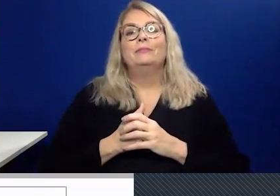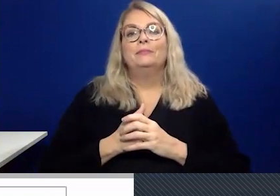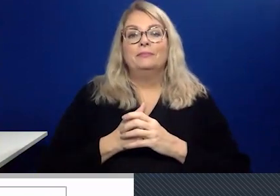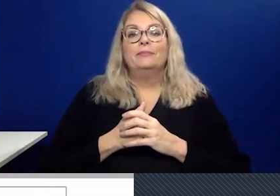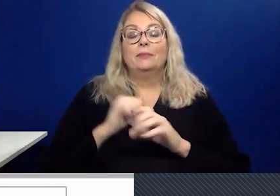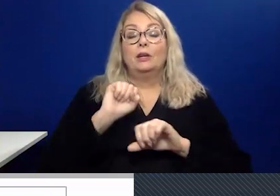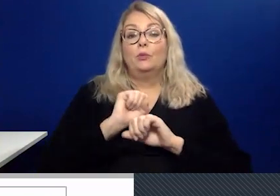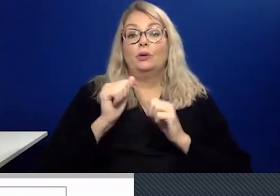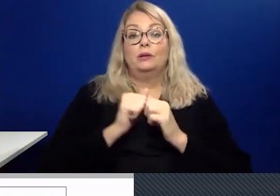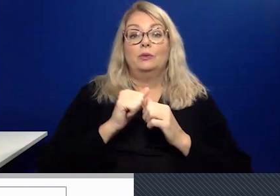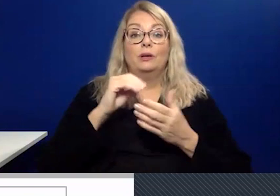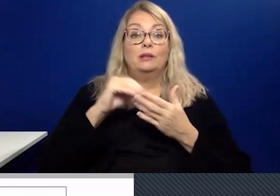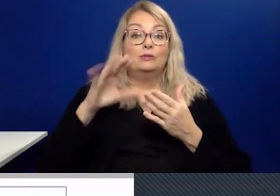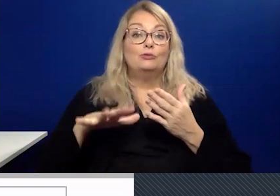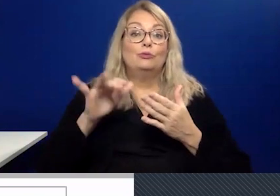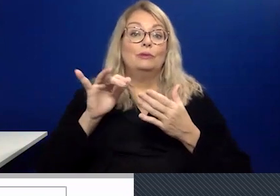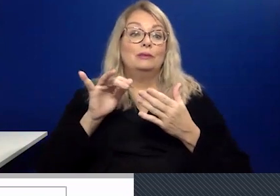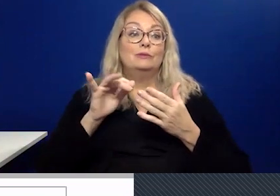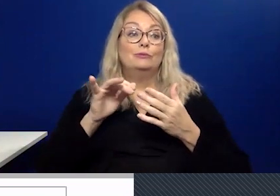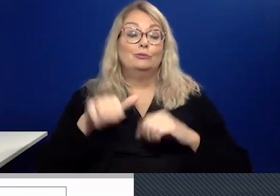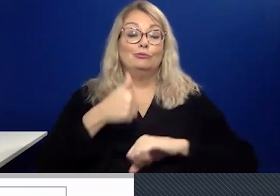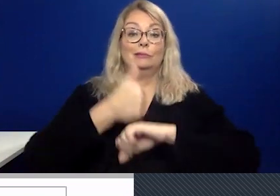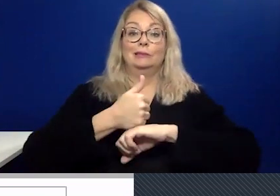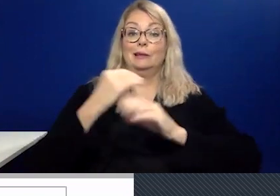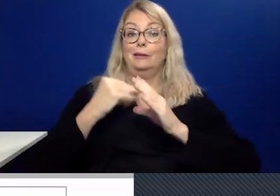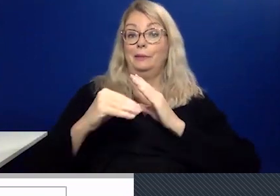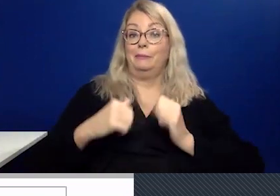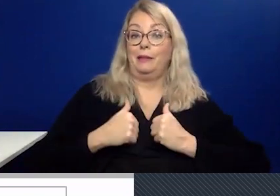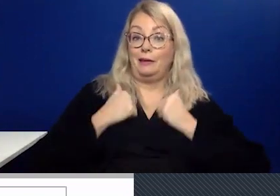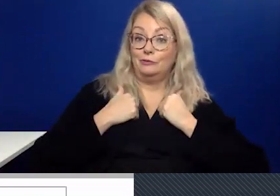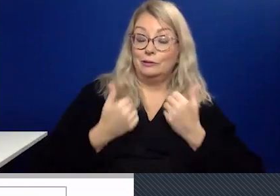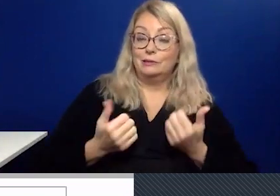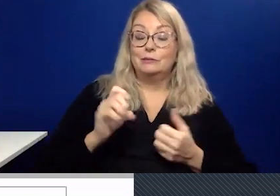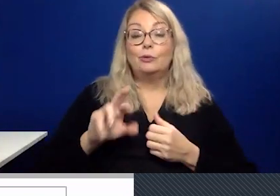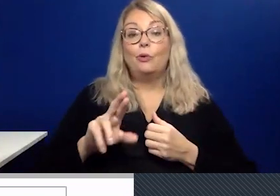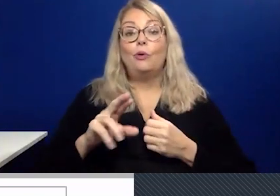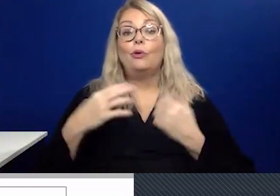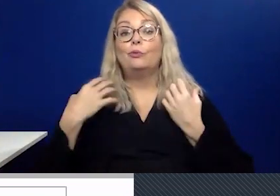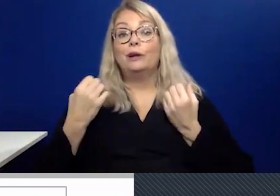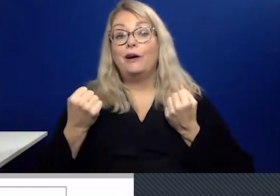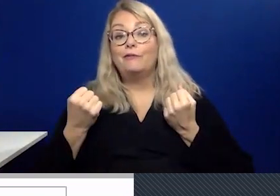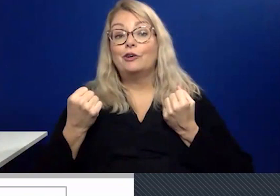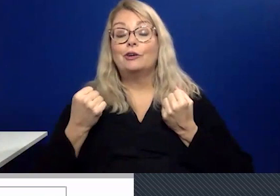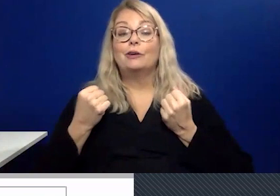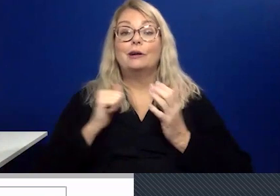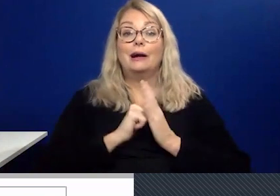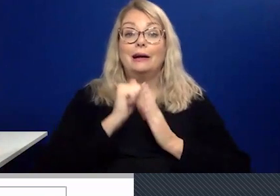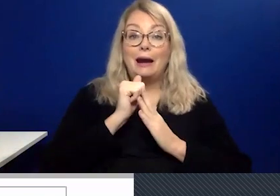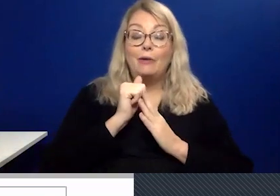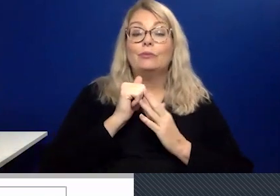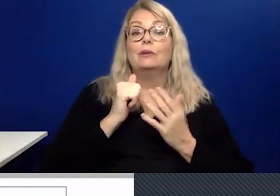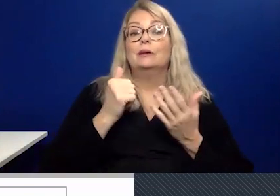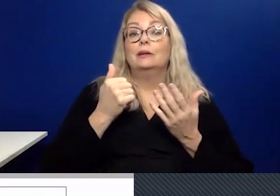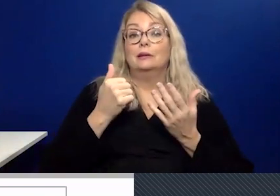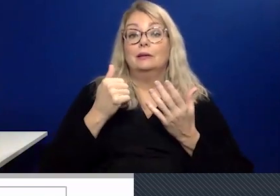new email for them because they've never had an email address before. Or we're helping them recover an account because they had applied 15 years ago.